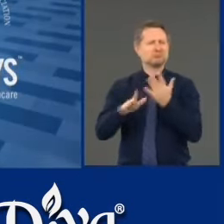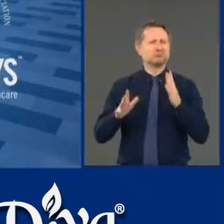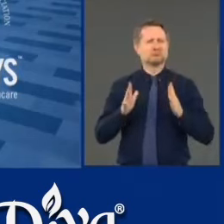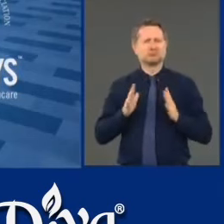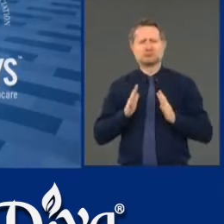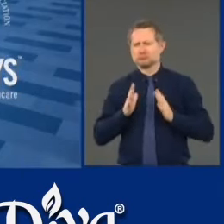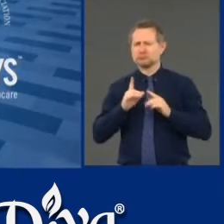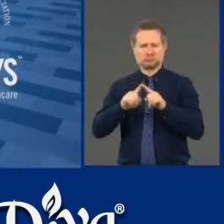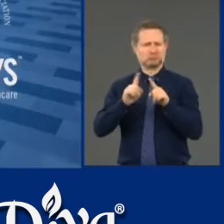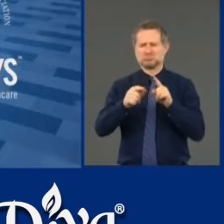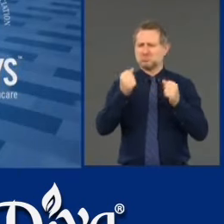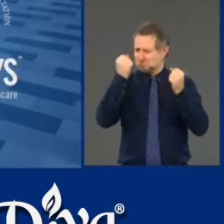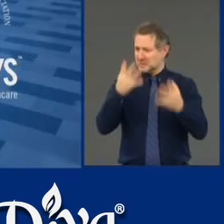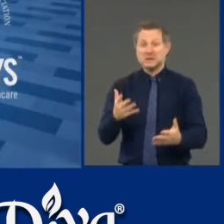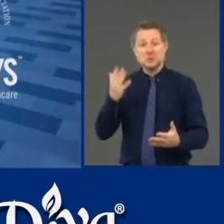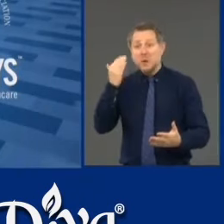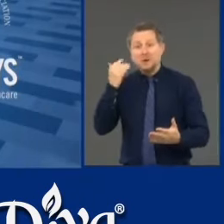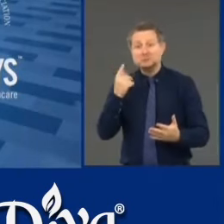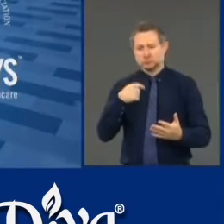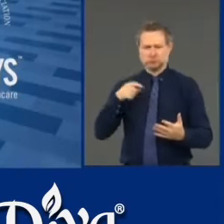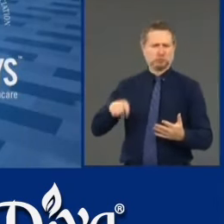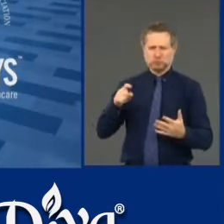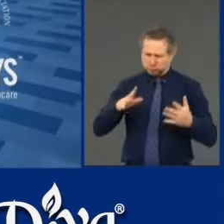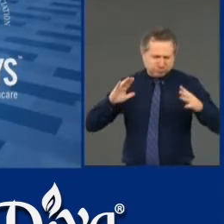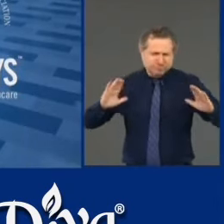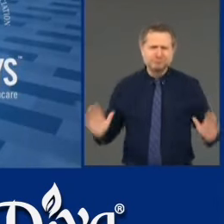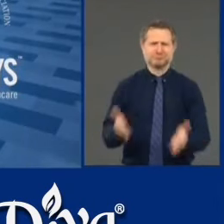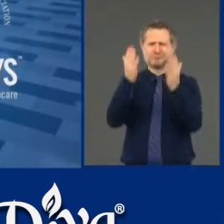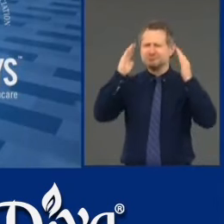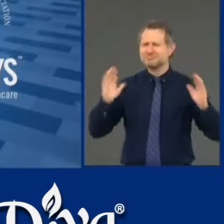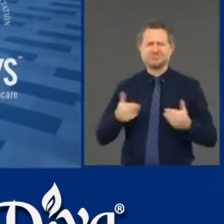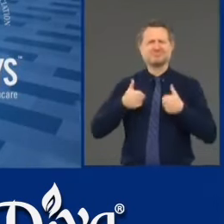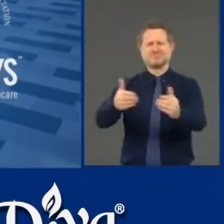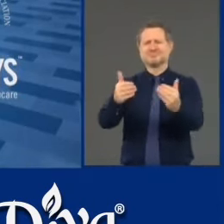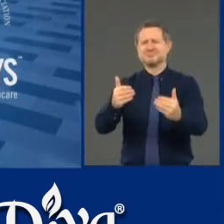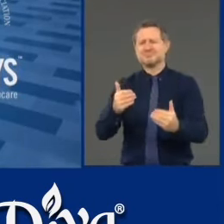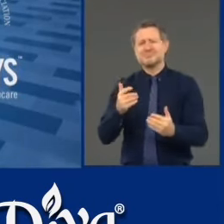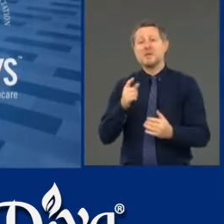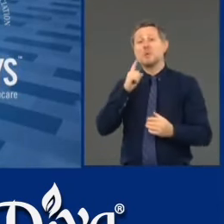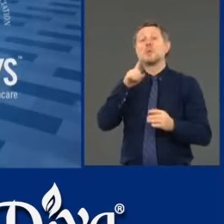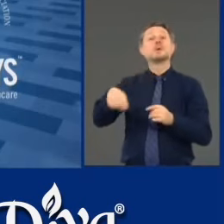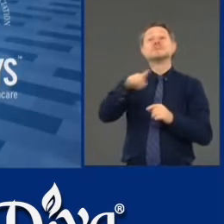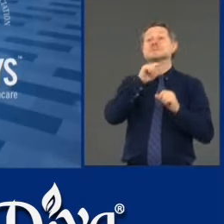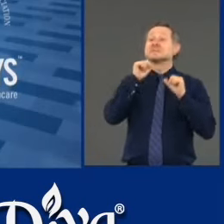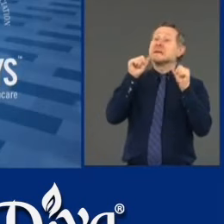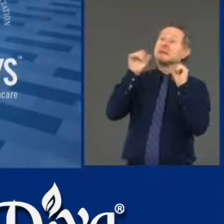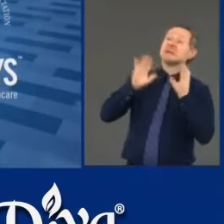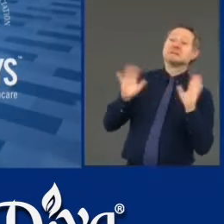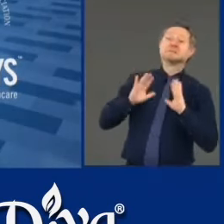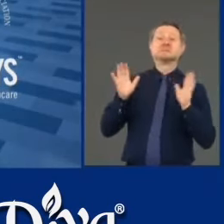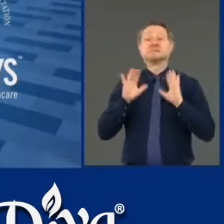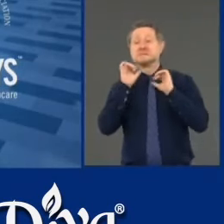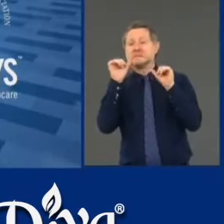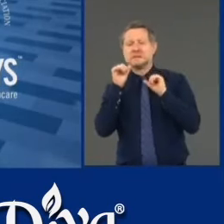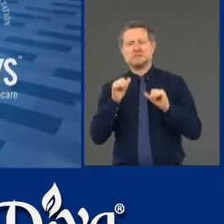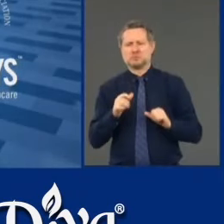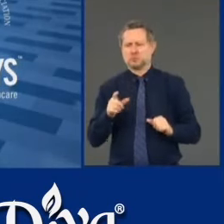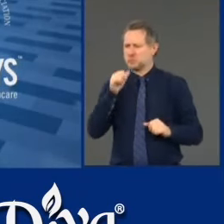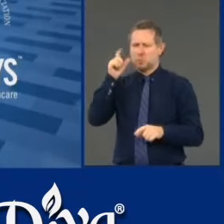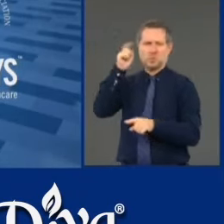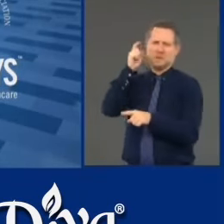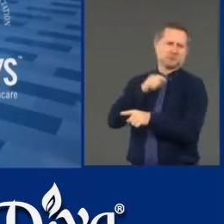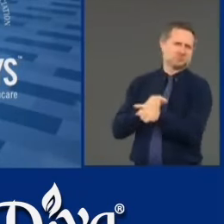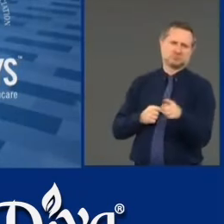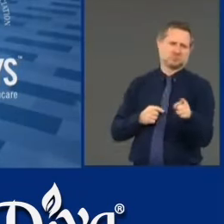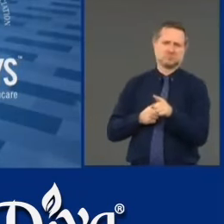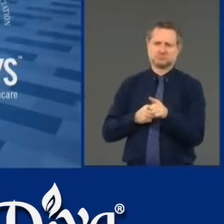go. Denial is not a life strategy. If you have an issue, get it tested, get it resolved. We're